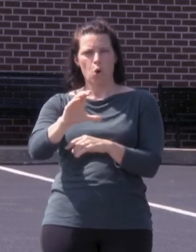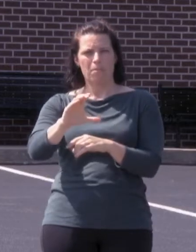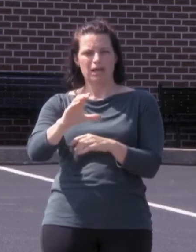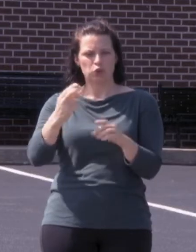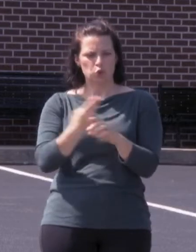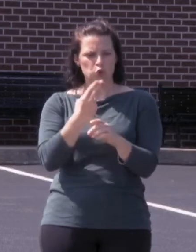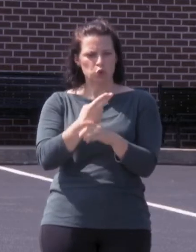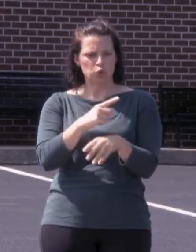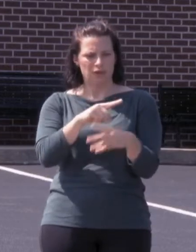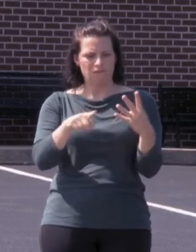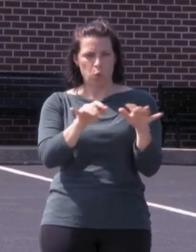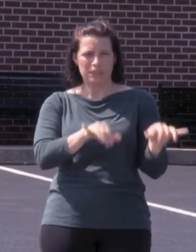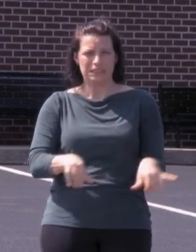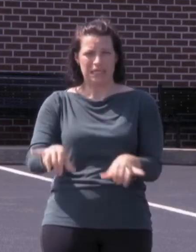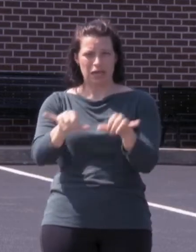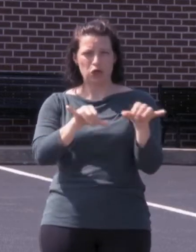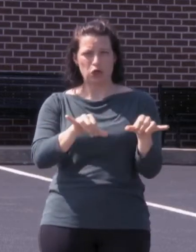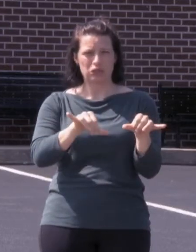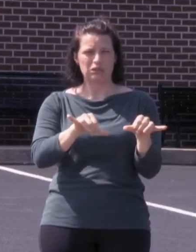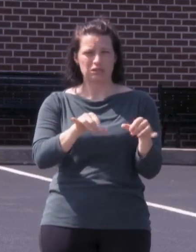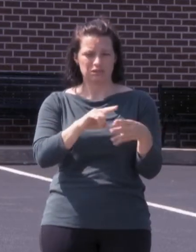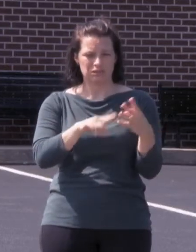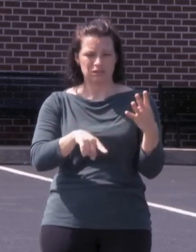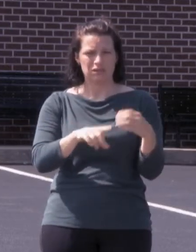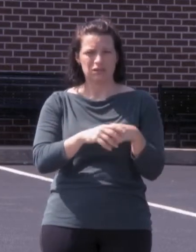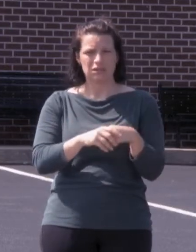of force standards, which they